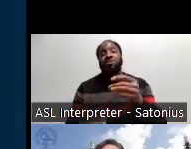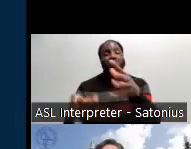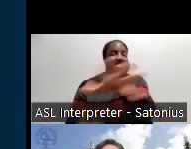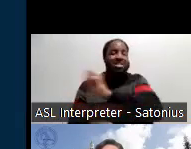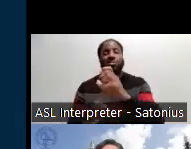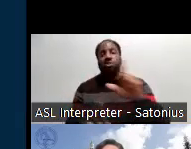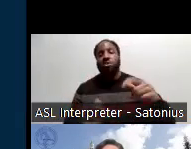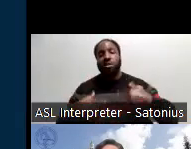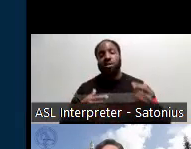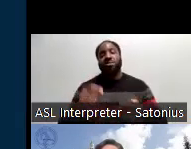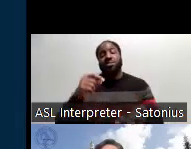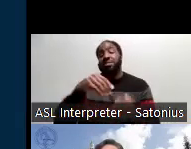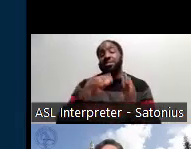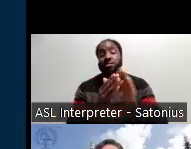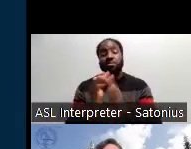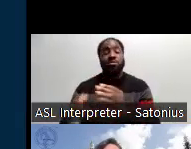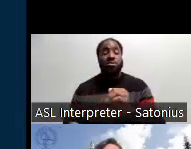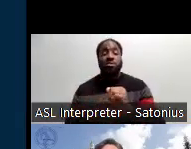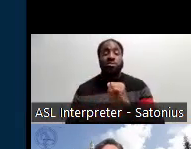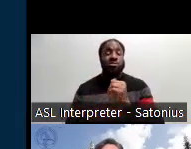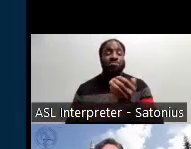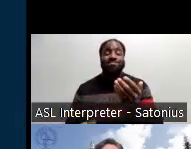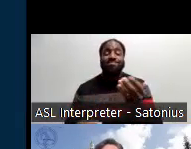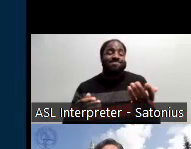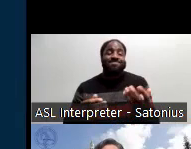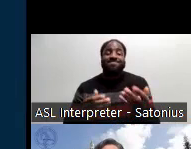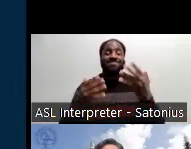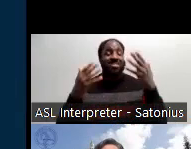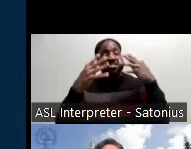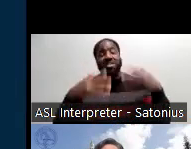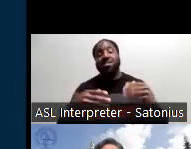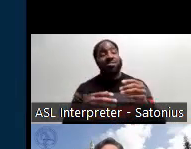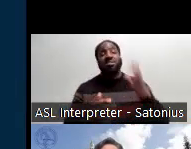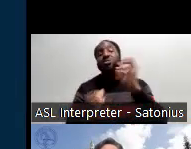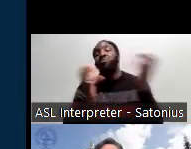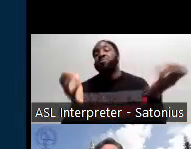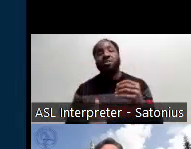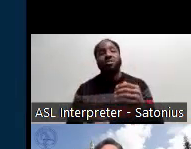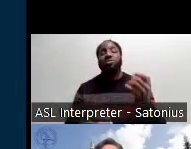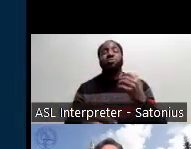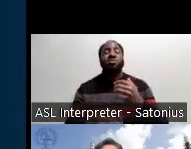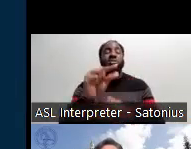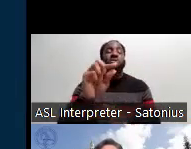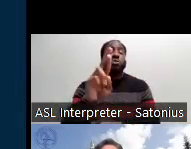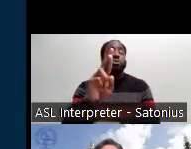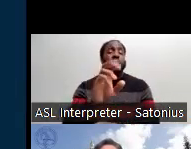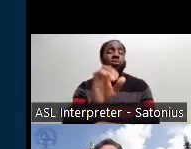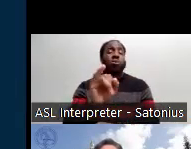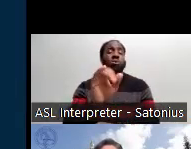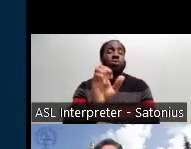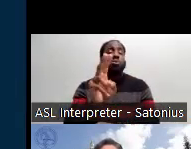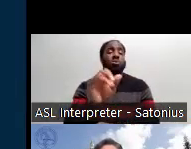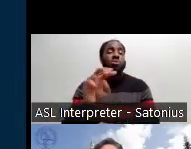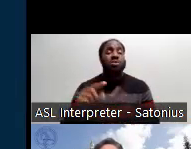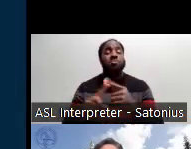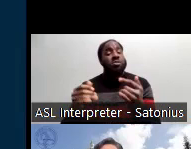This community has not, unfortunately, has far too much experience with grieving, but also supporting each other to turn that